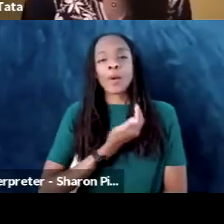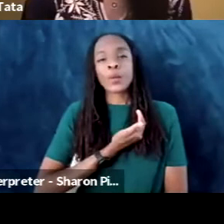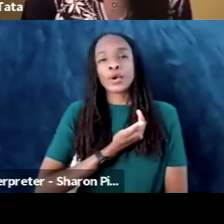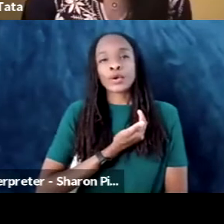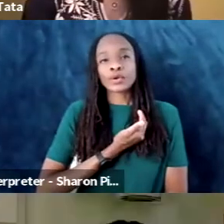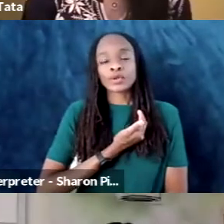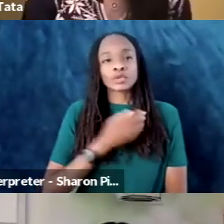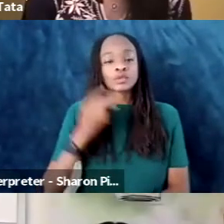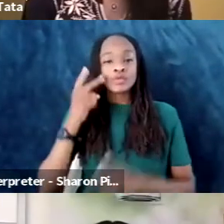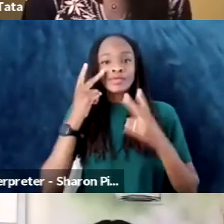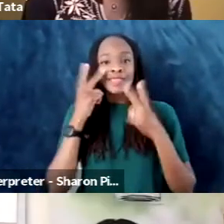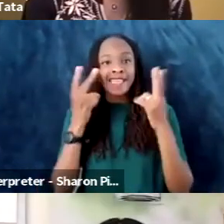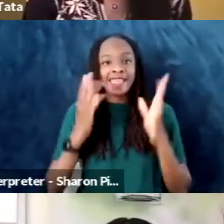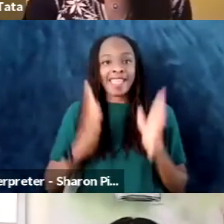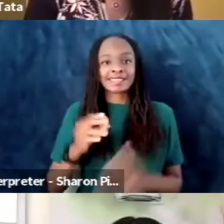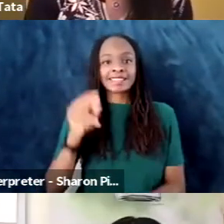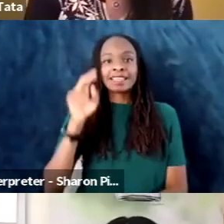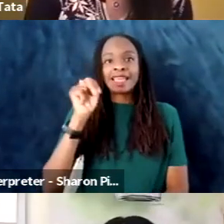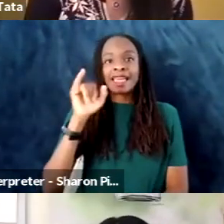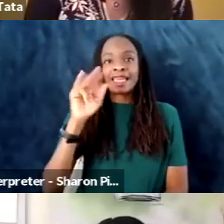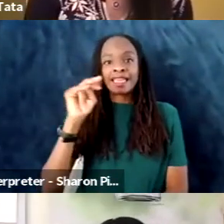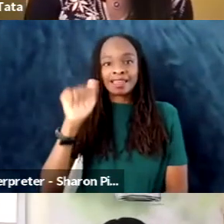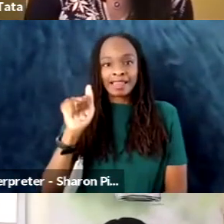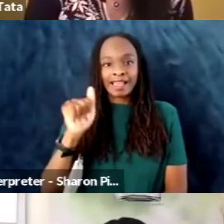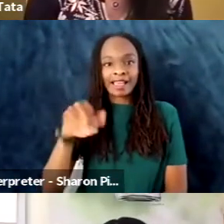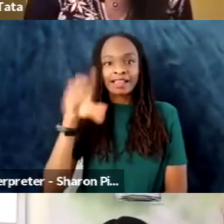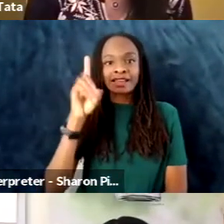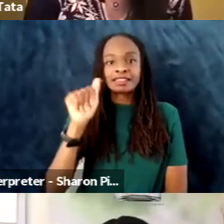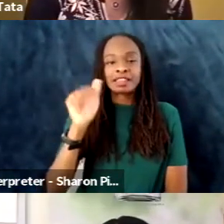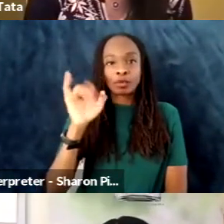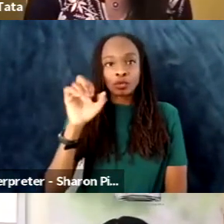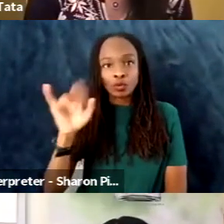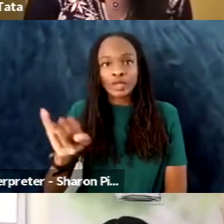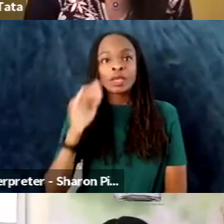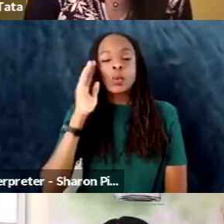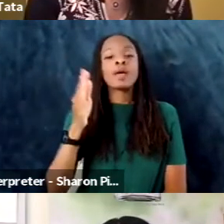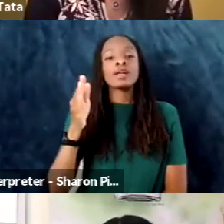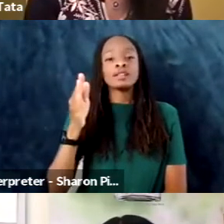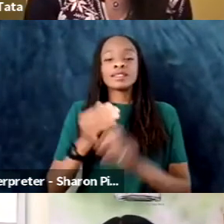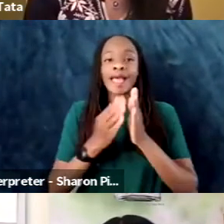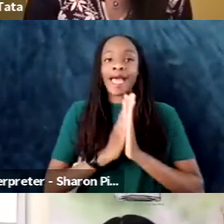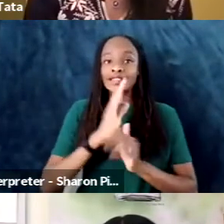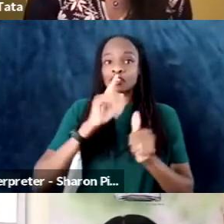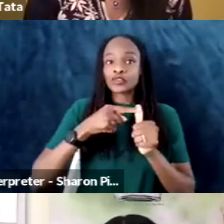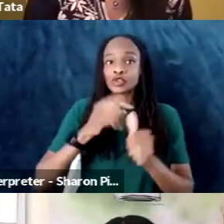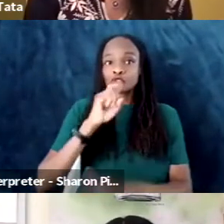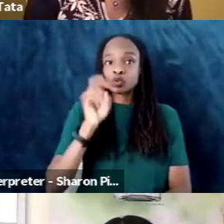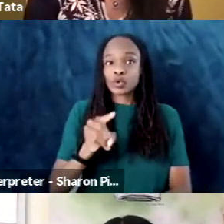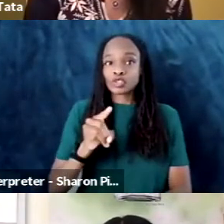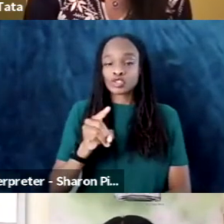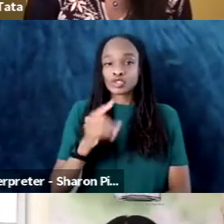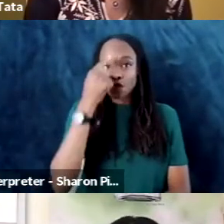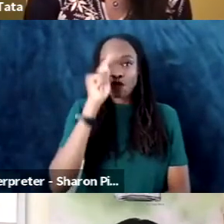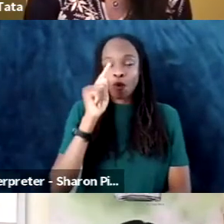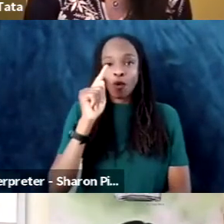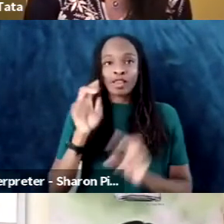our guest, Nina Davaluri, who's going to ask the first question of the panel. And for any